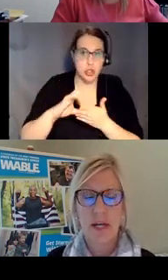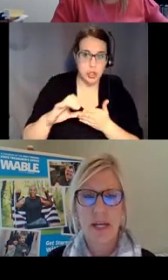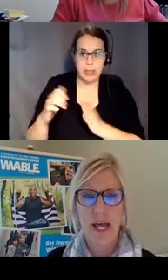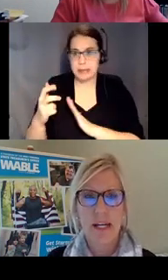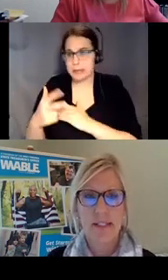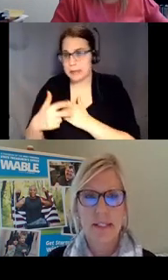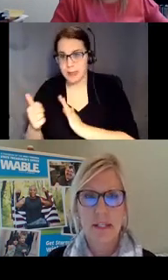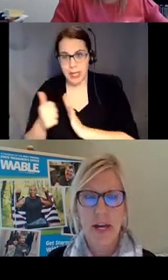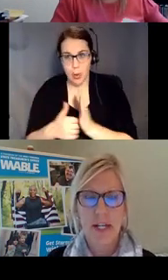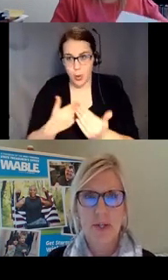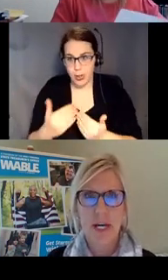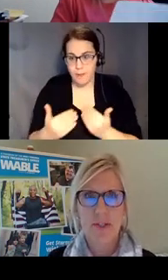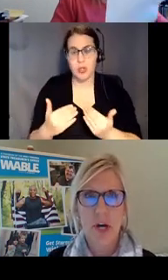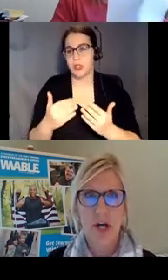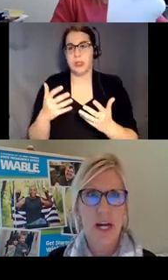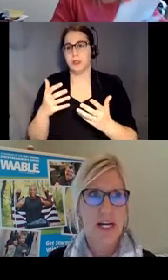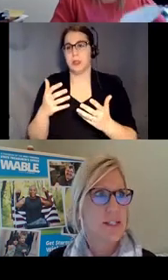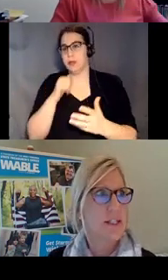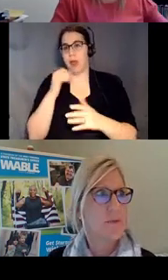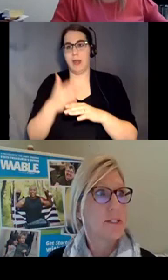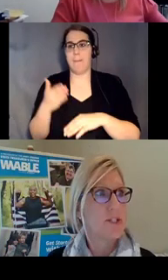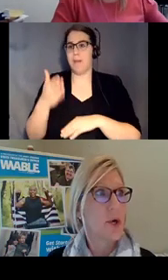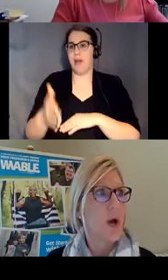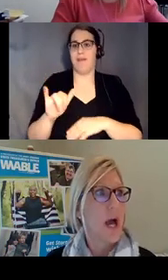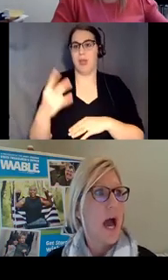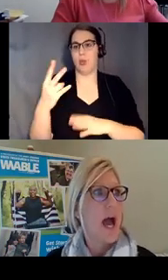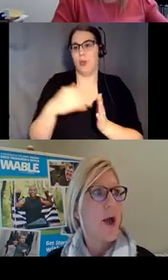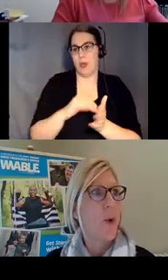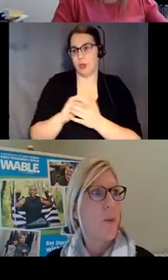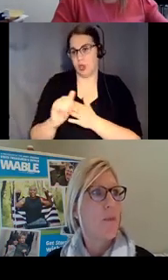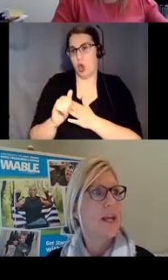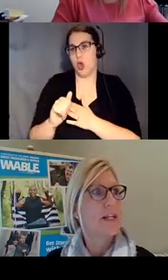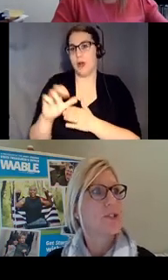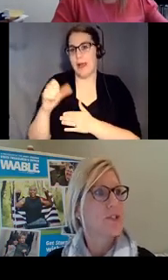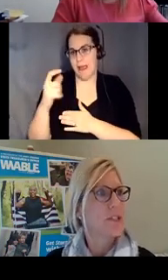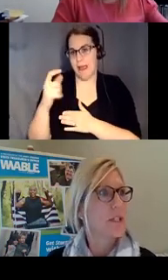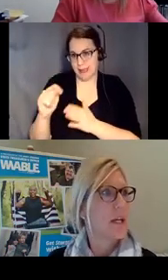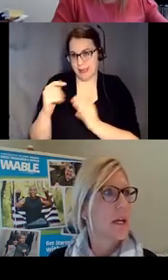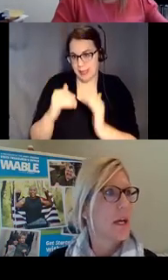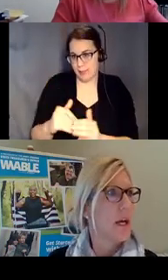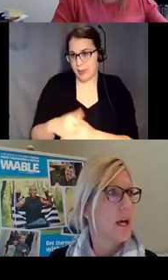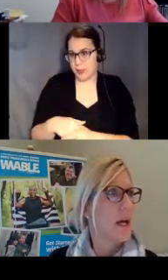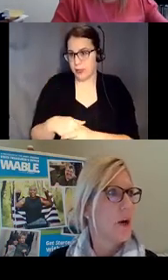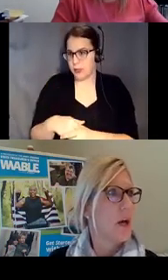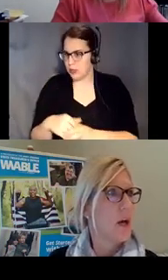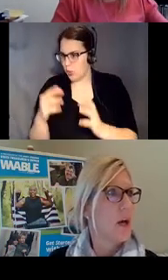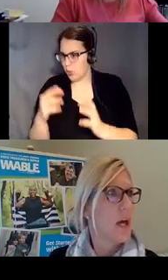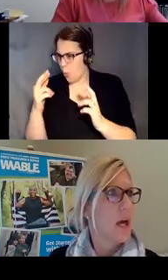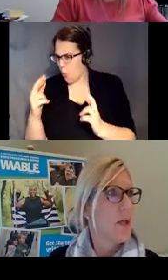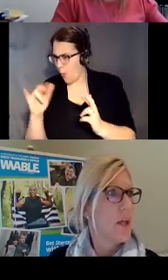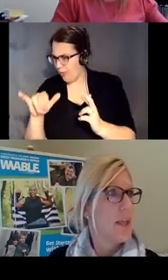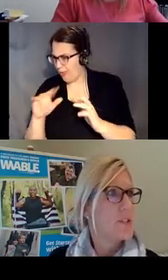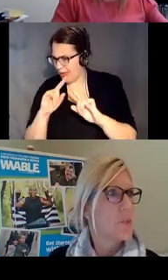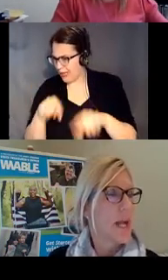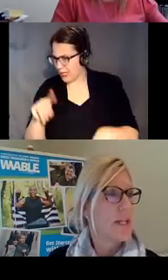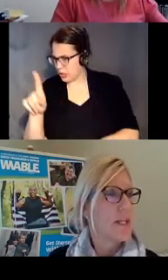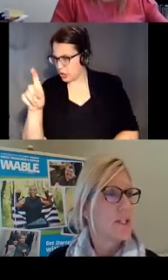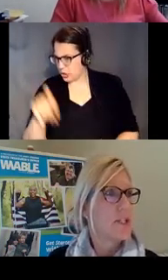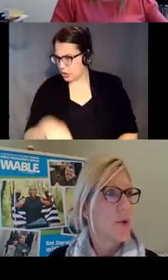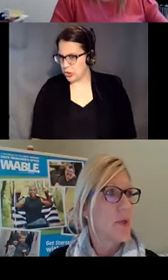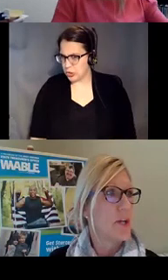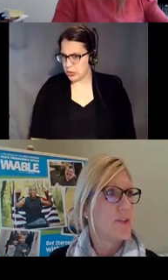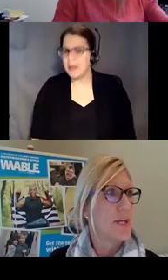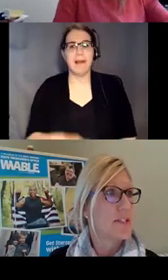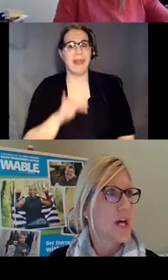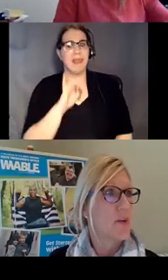not in excess of that $2,000 asset limit. So I hope that answers That's what I needed